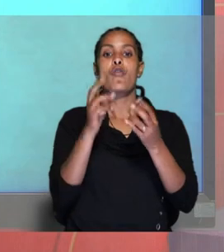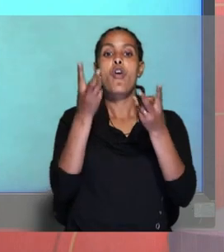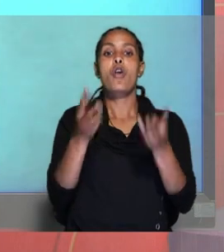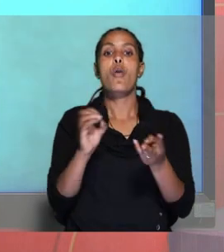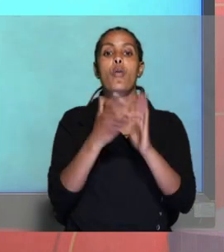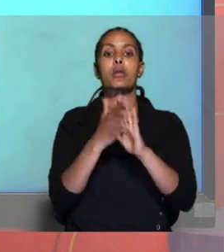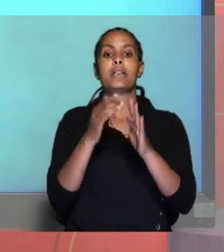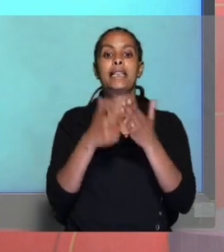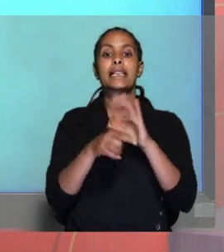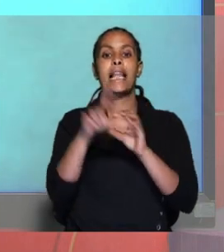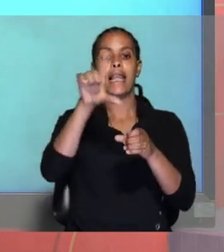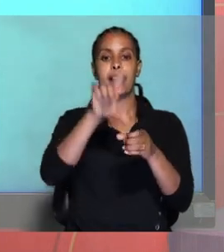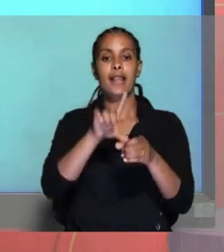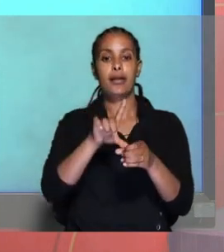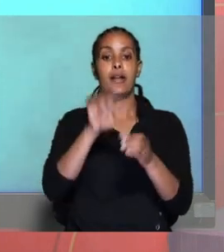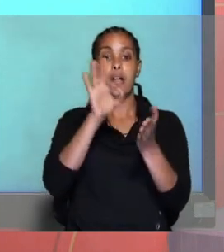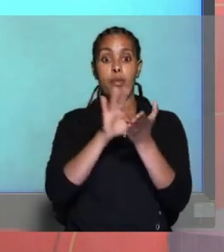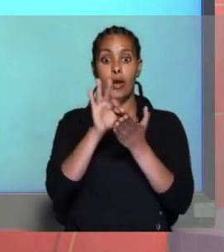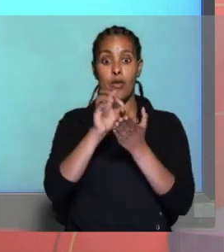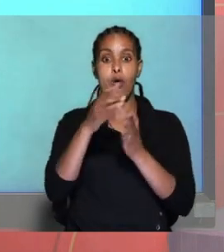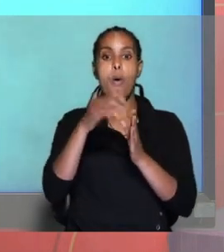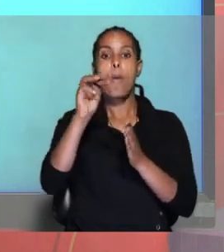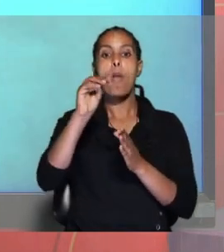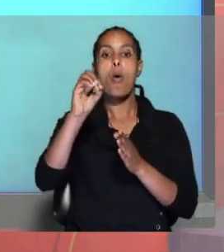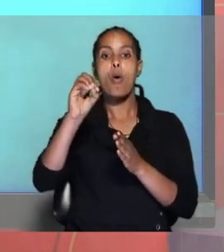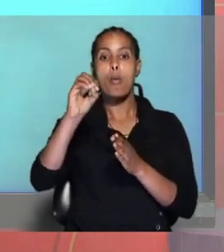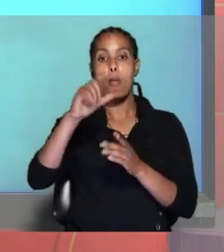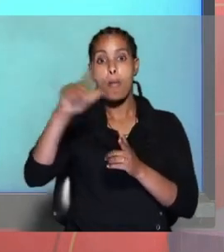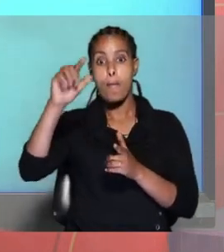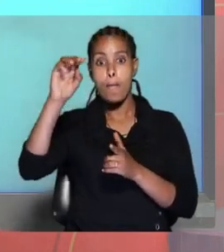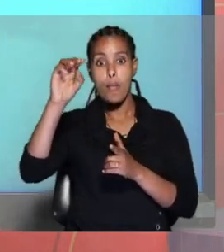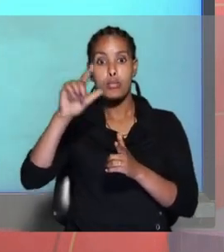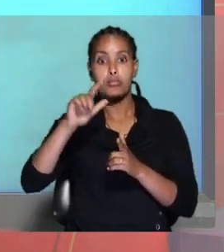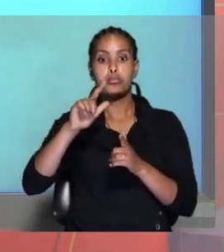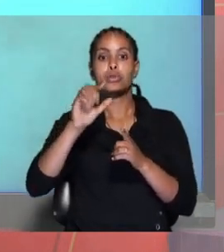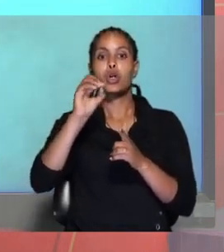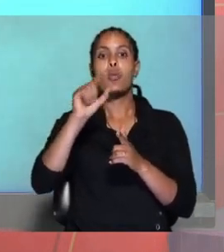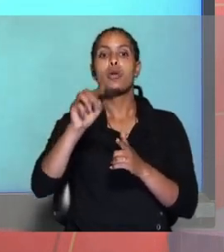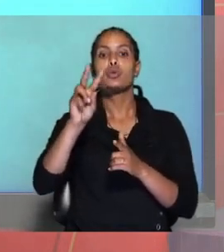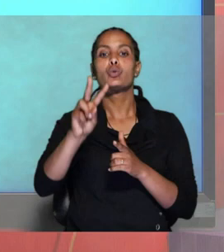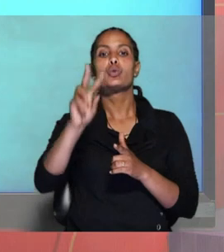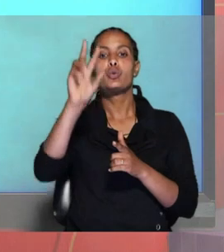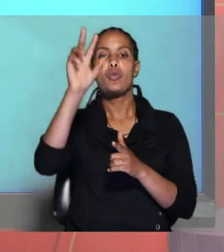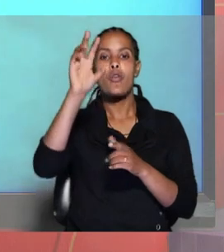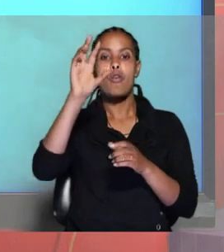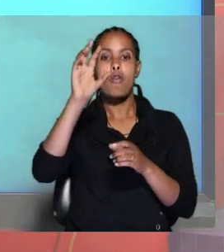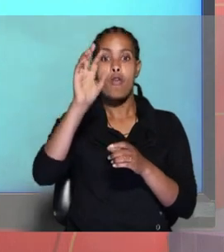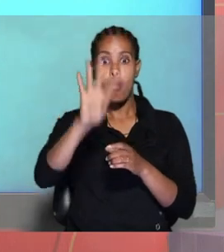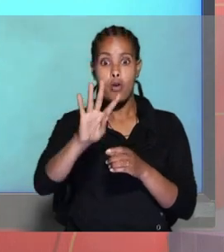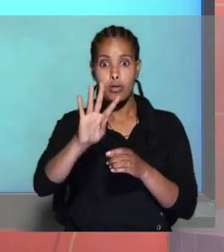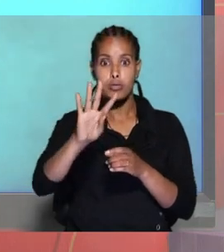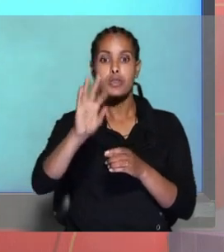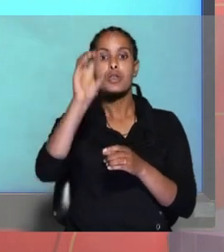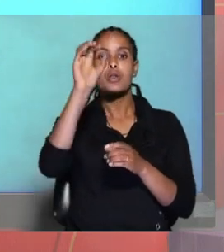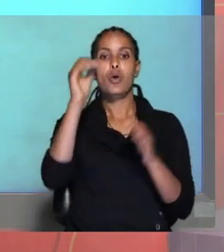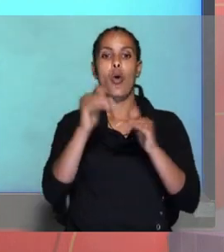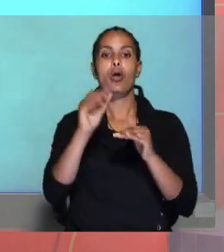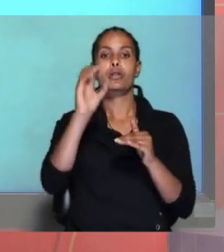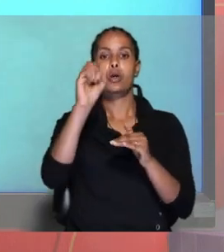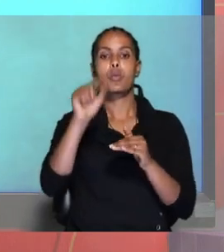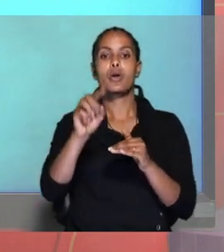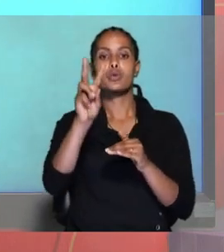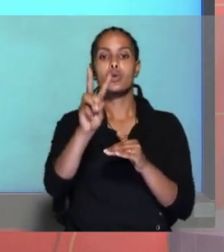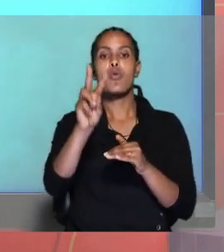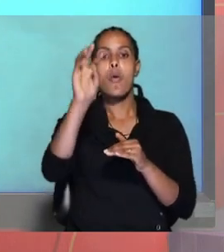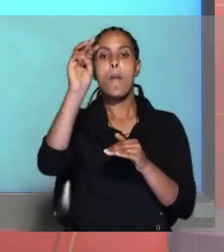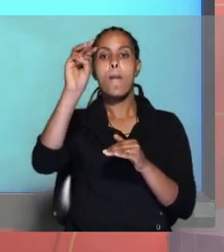solution in liter. Number of moles of solute is 0.32 moles, equal